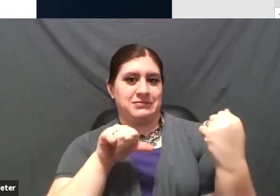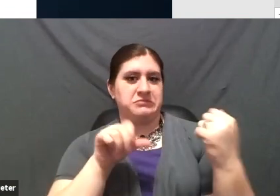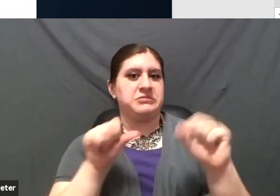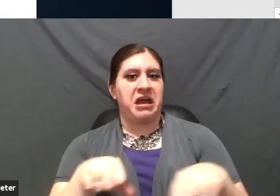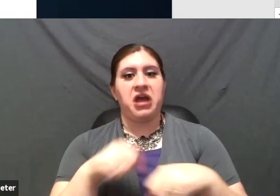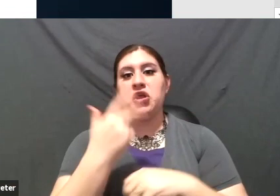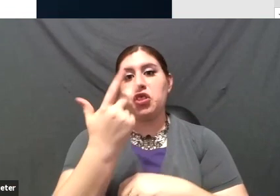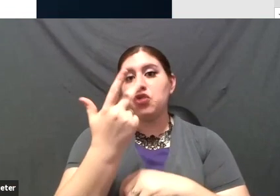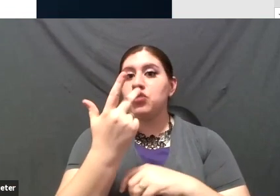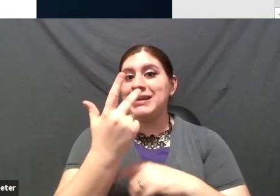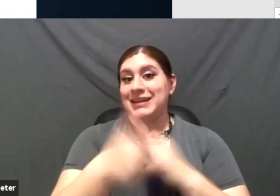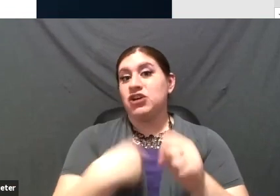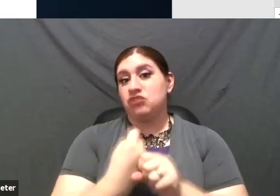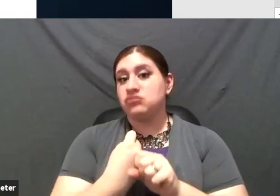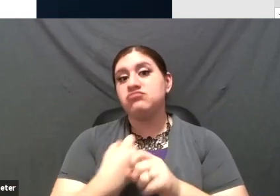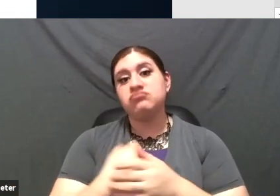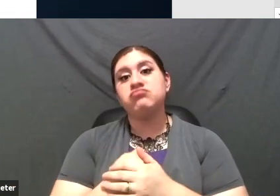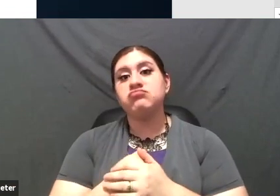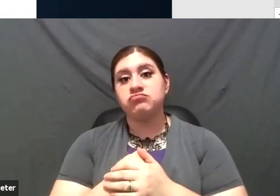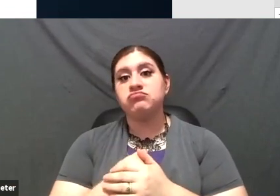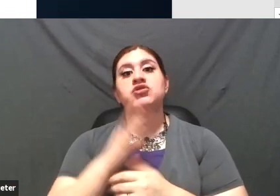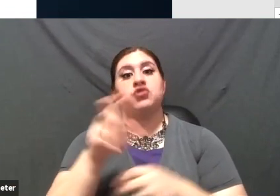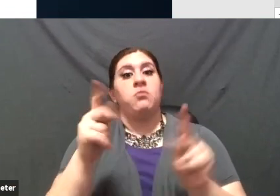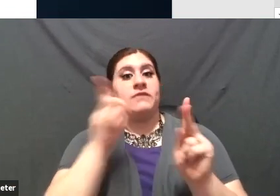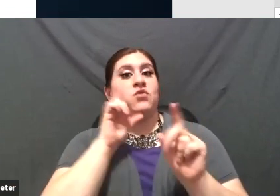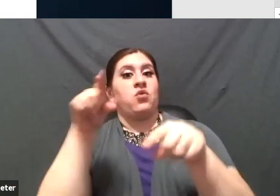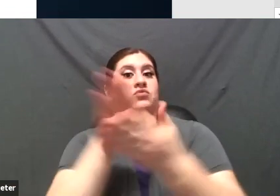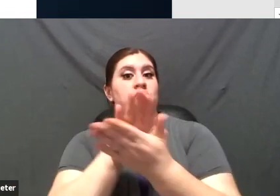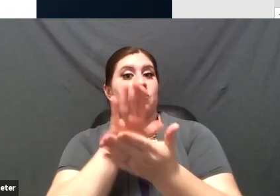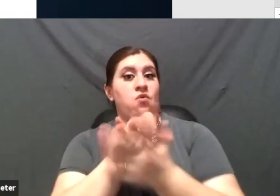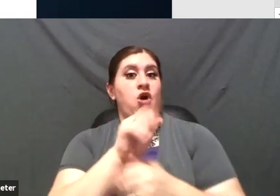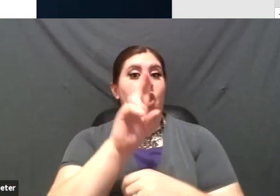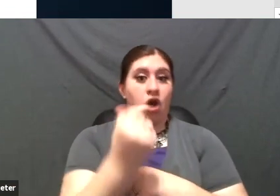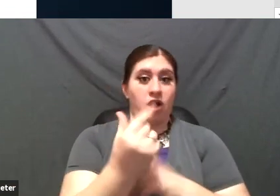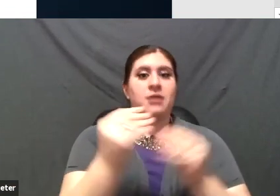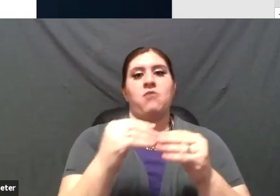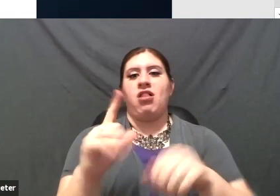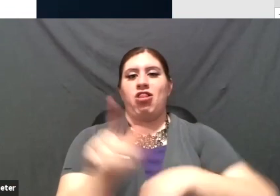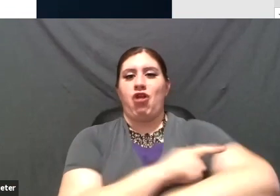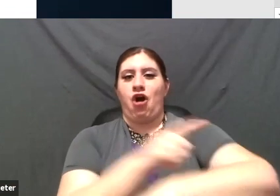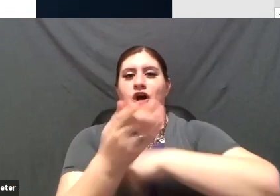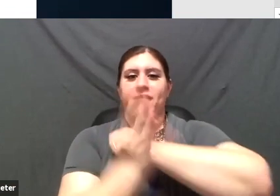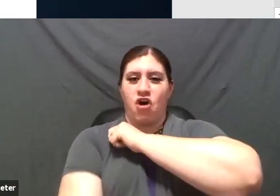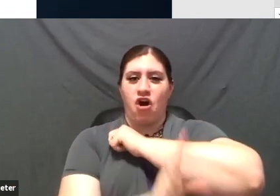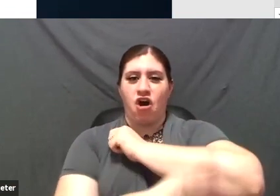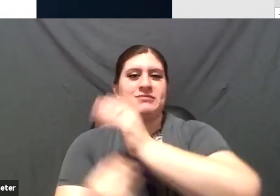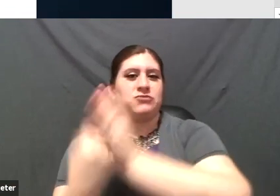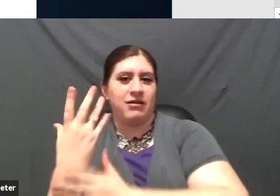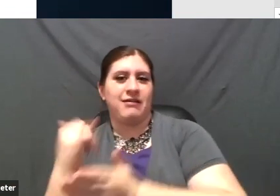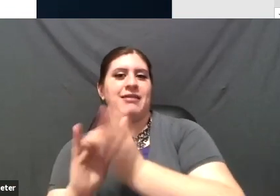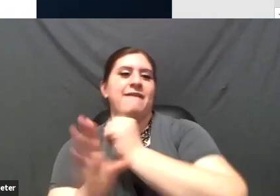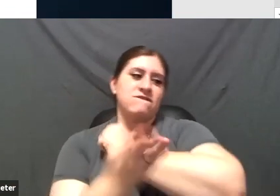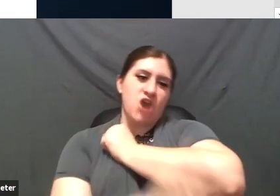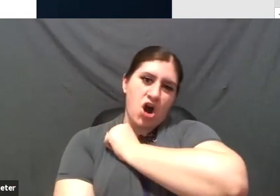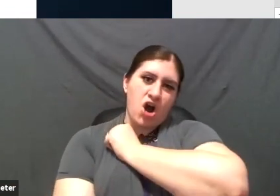3 calendar years. Your opportunities to go to school are the obvious ones, the long semester in the fall, the long semester